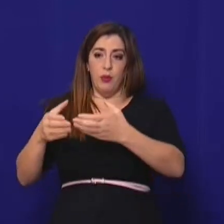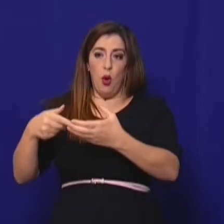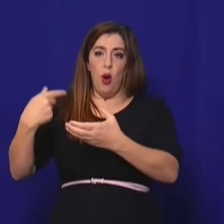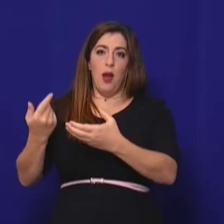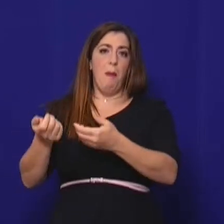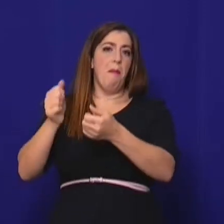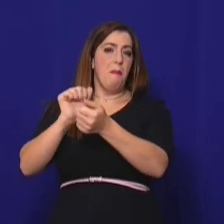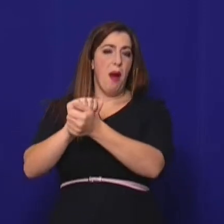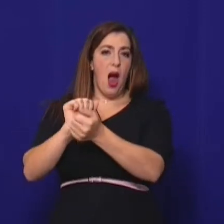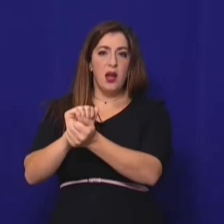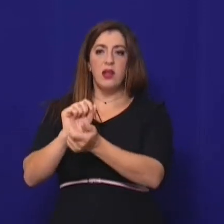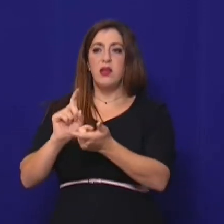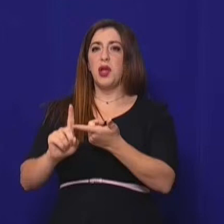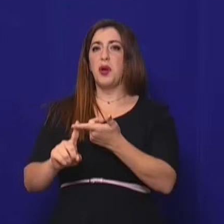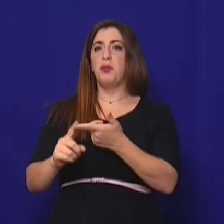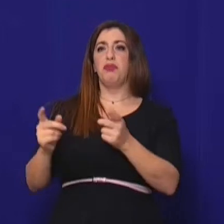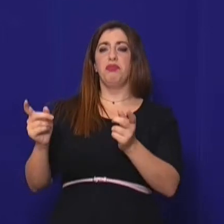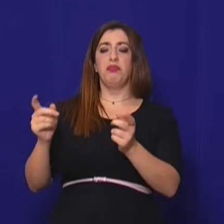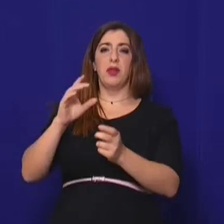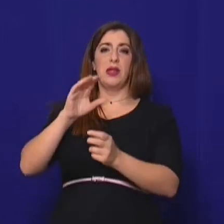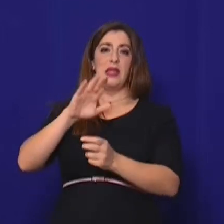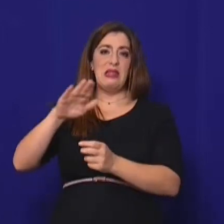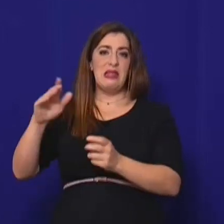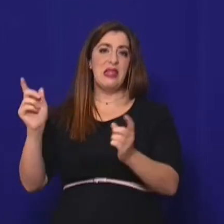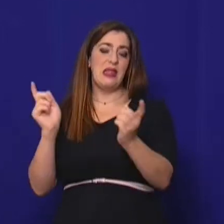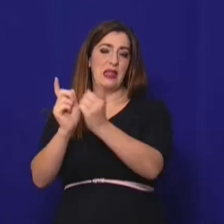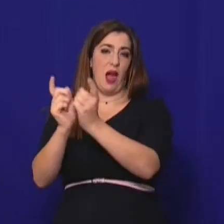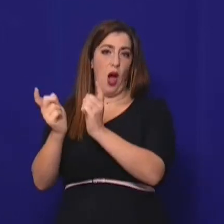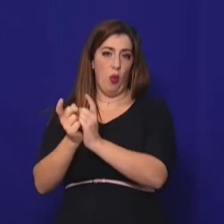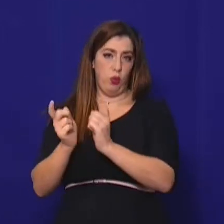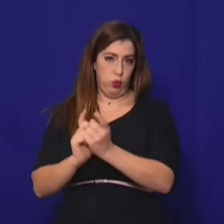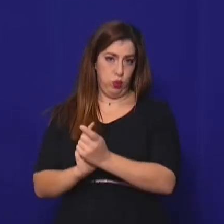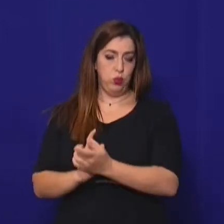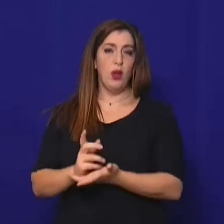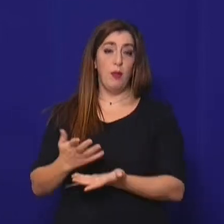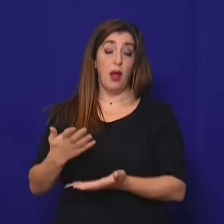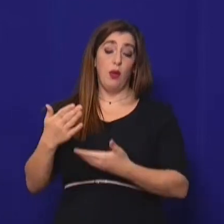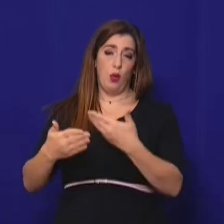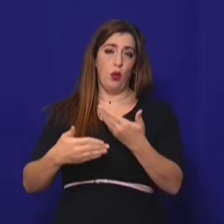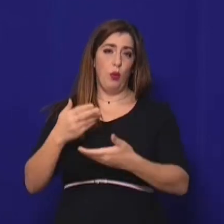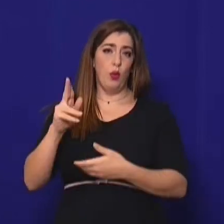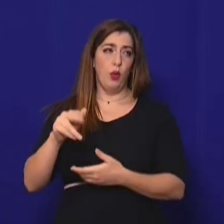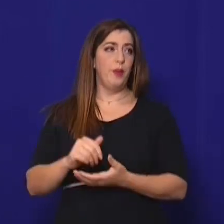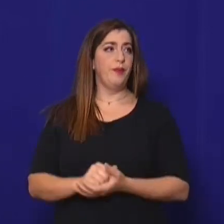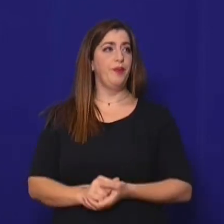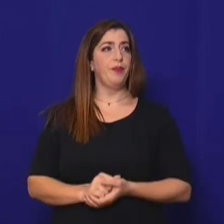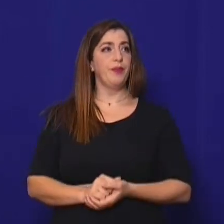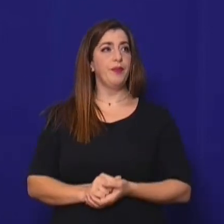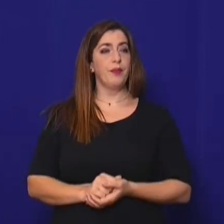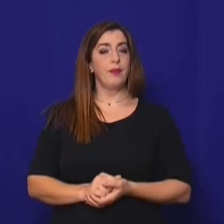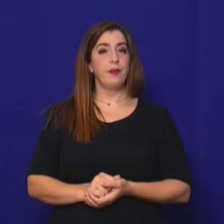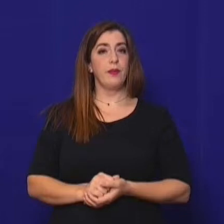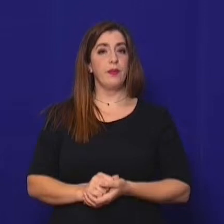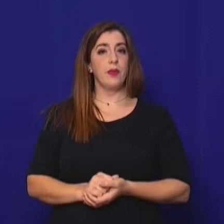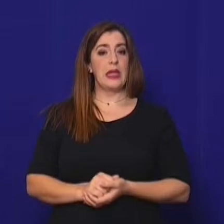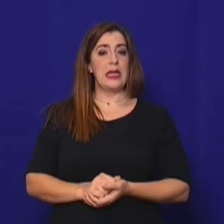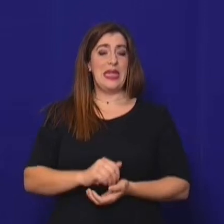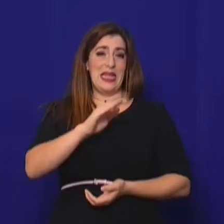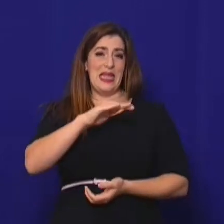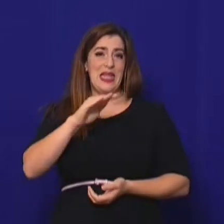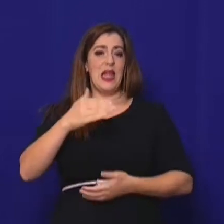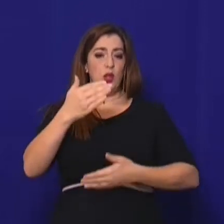hemm nies li jiltaqgħu ma' xulxin u hemmhekk ukoll jiżviluppaw xi clusters. Il-każi attivi